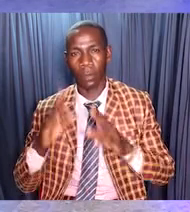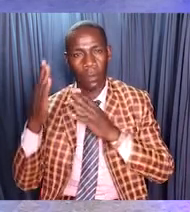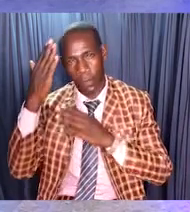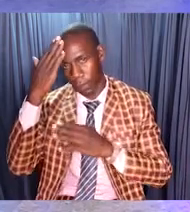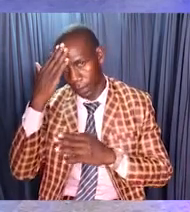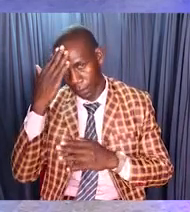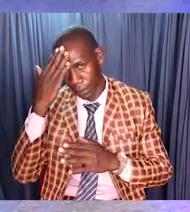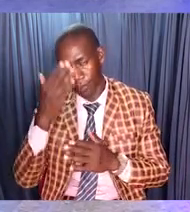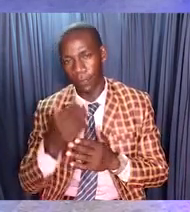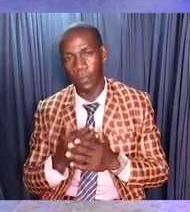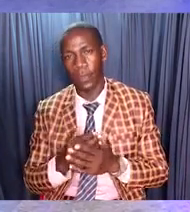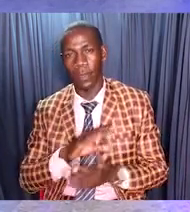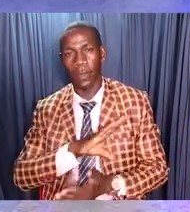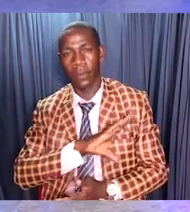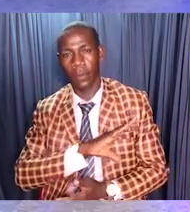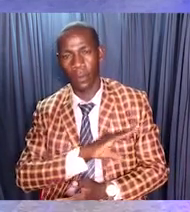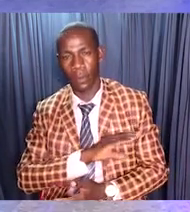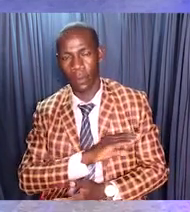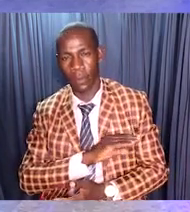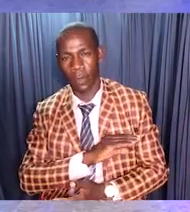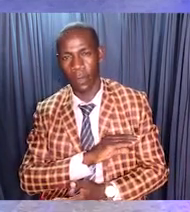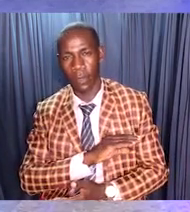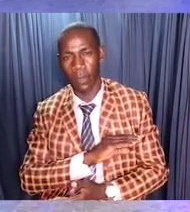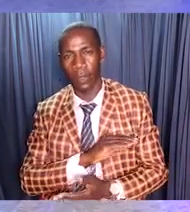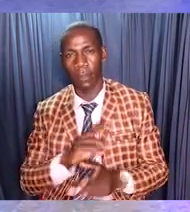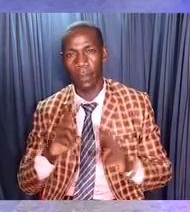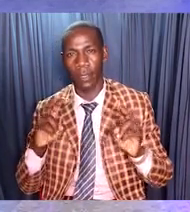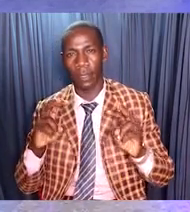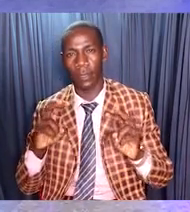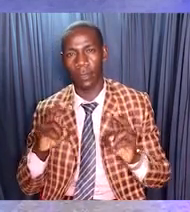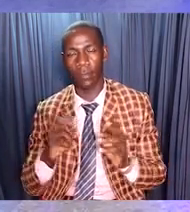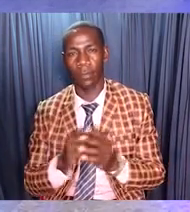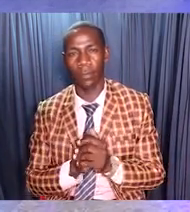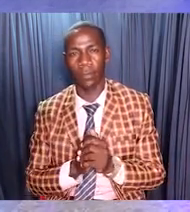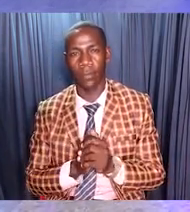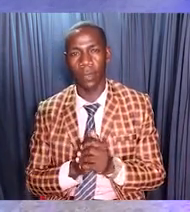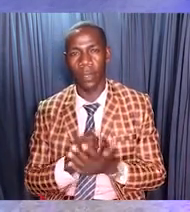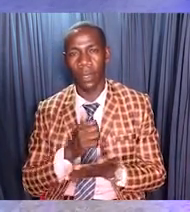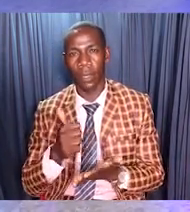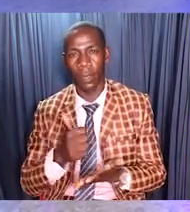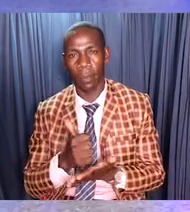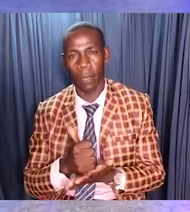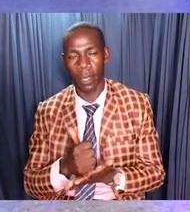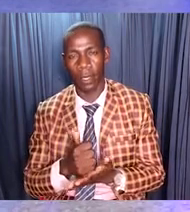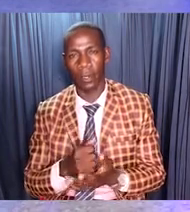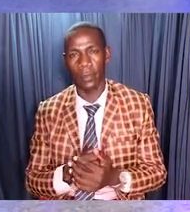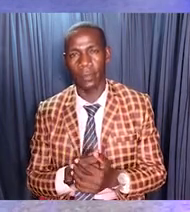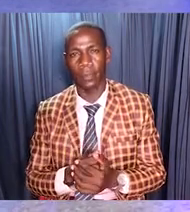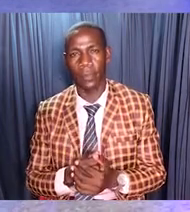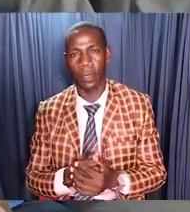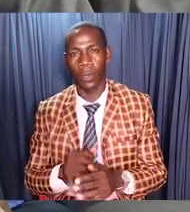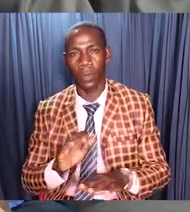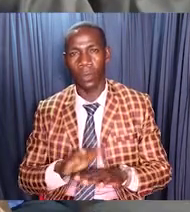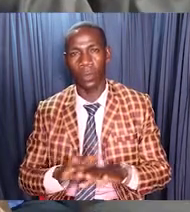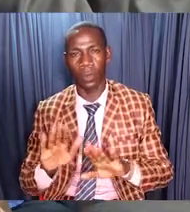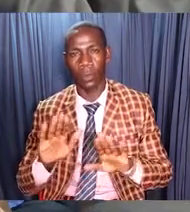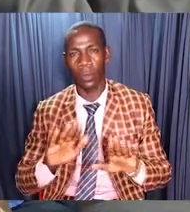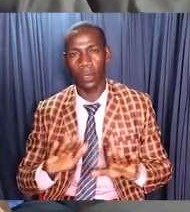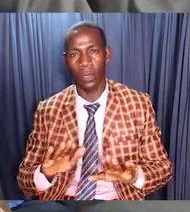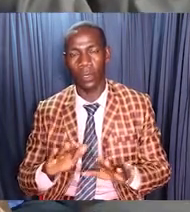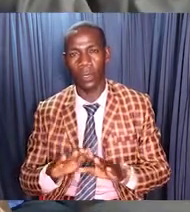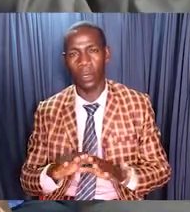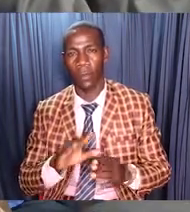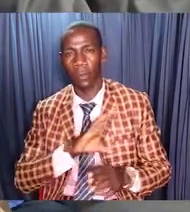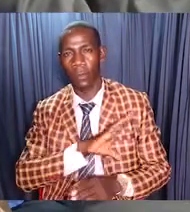And humility. Na uvumilivu. And long suffering. Amani. Peace. Amen. Amen. Utu wema.